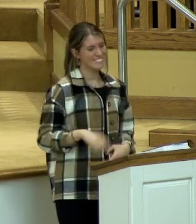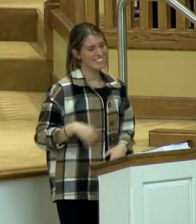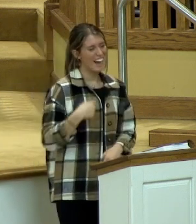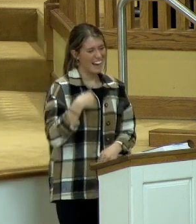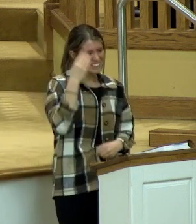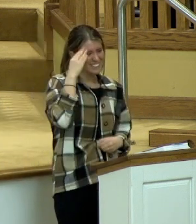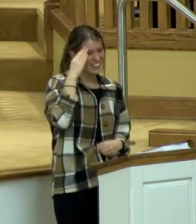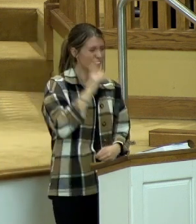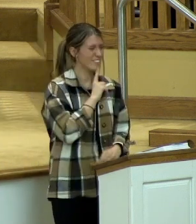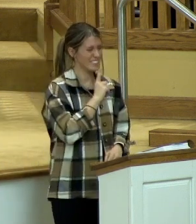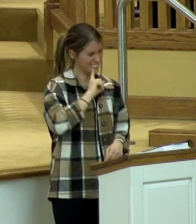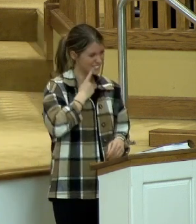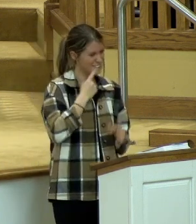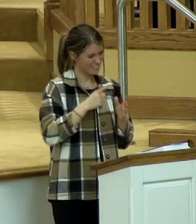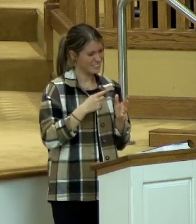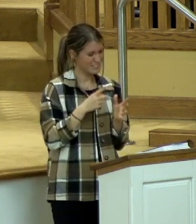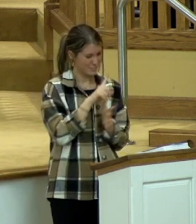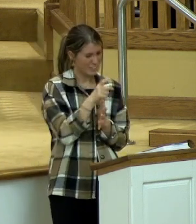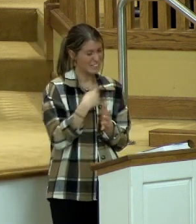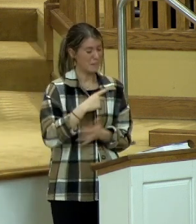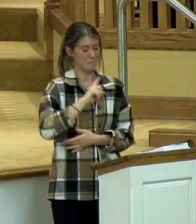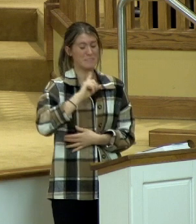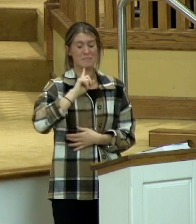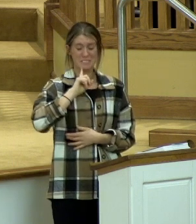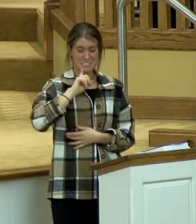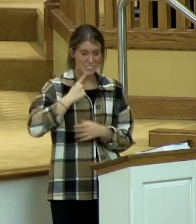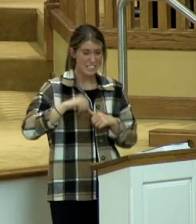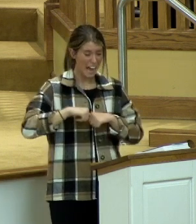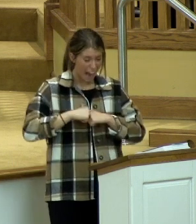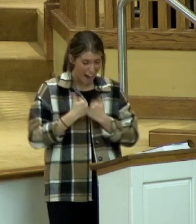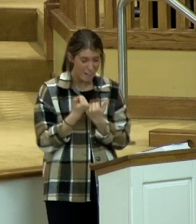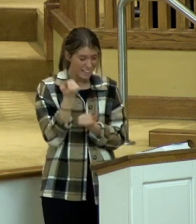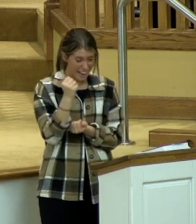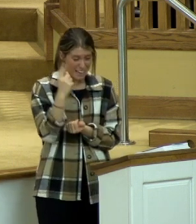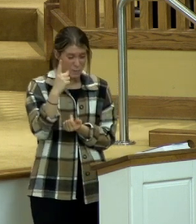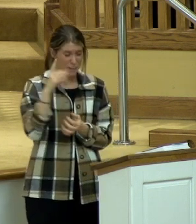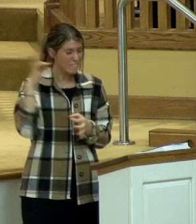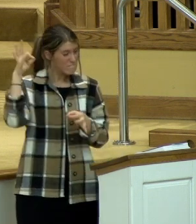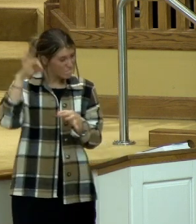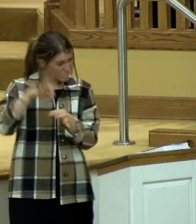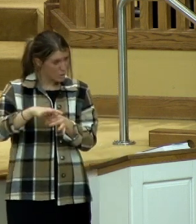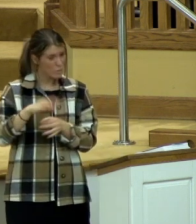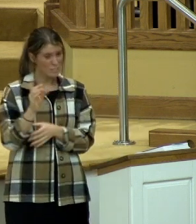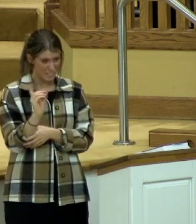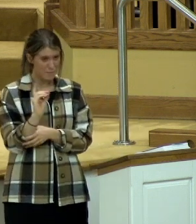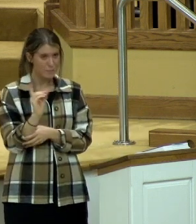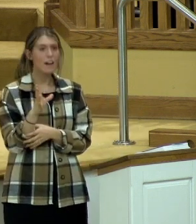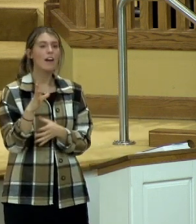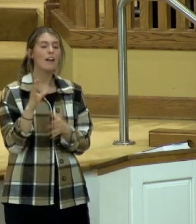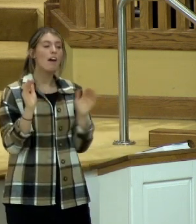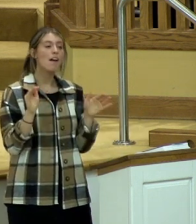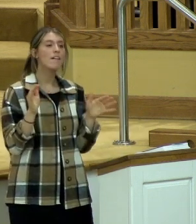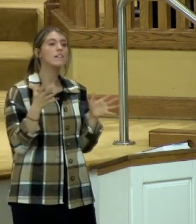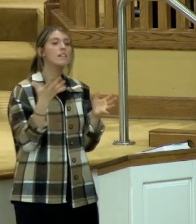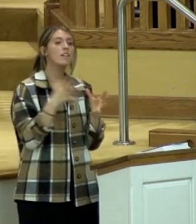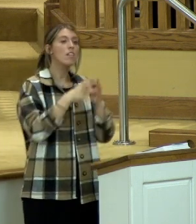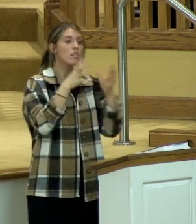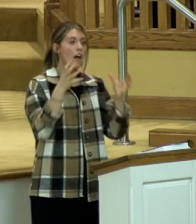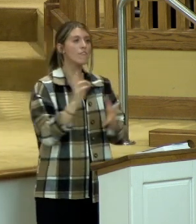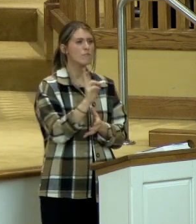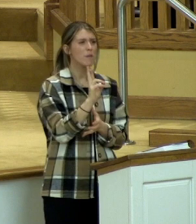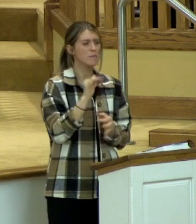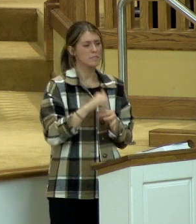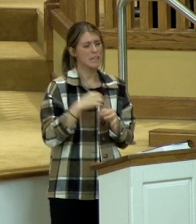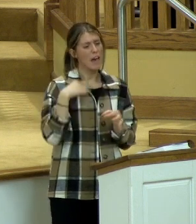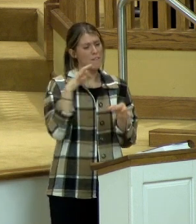I know that's a blunt question, but I'm serious. How could anybody vote for a Democrat? Now listen to me. There's a lot of Republicans I won't